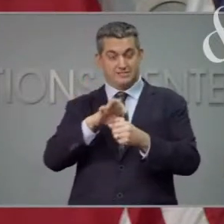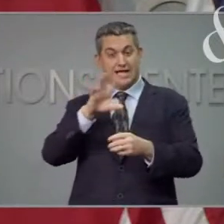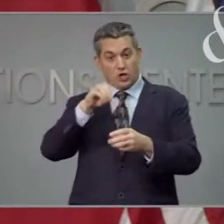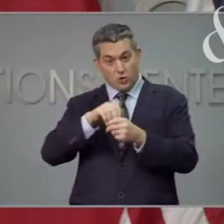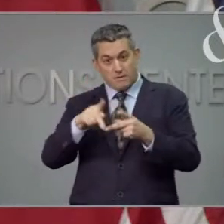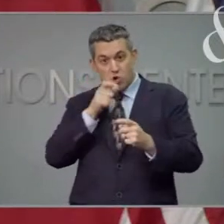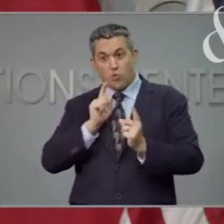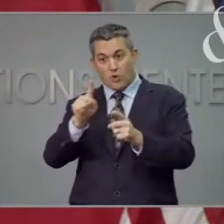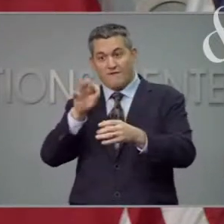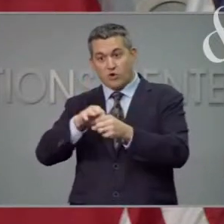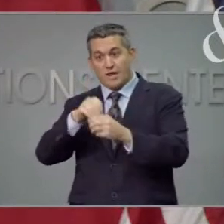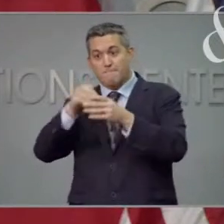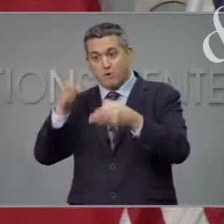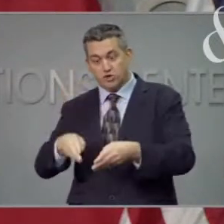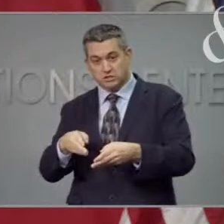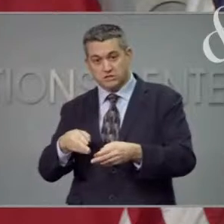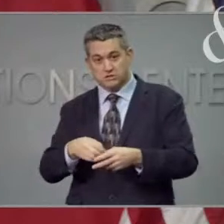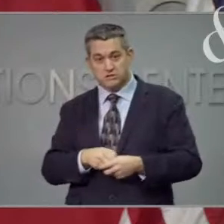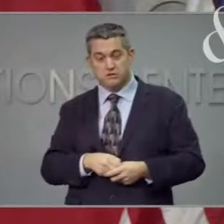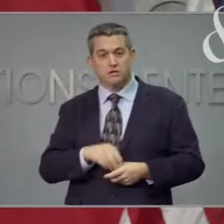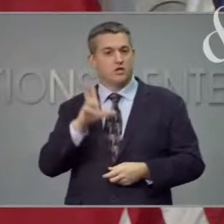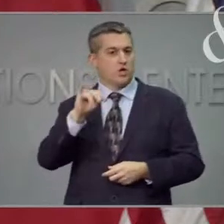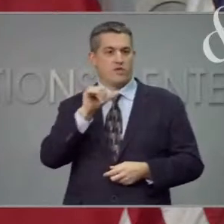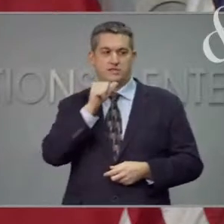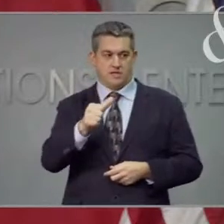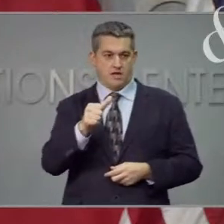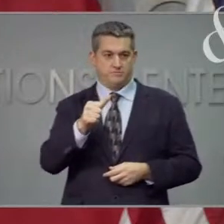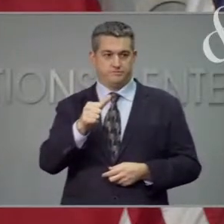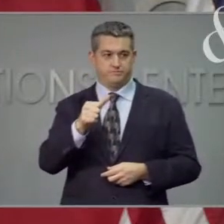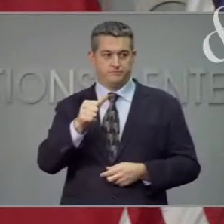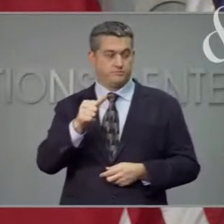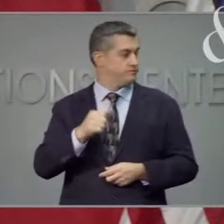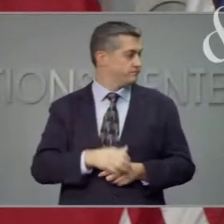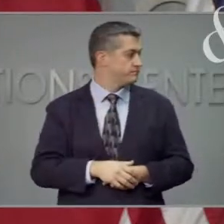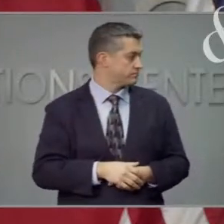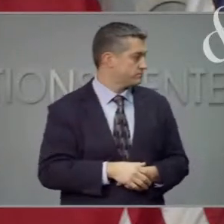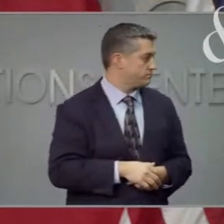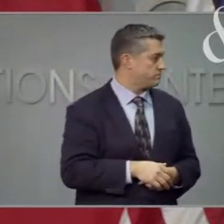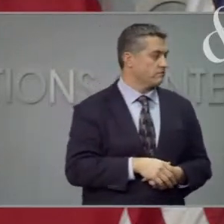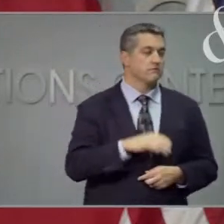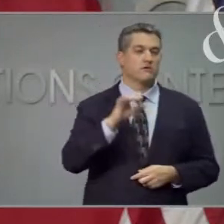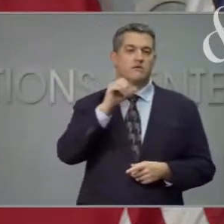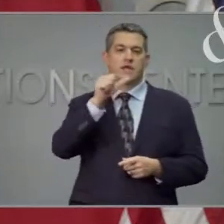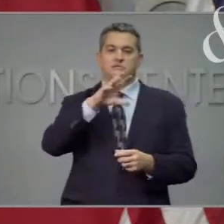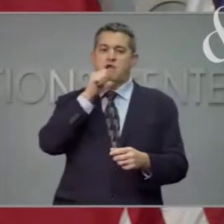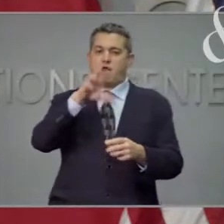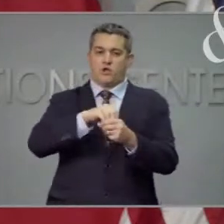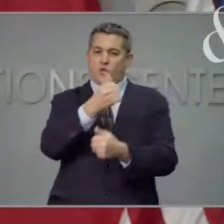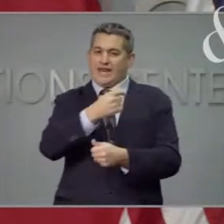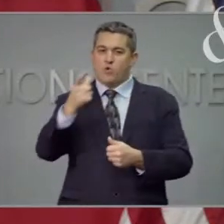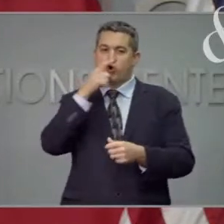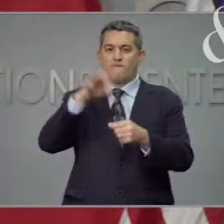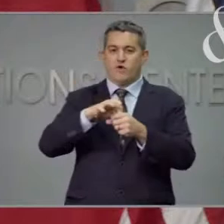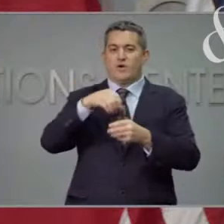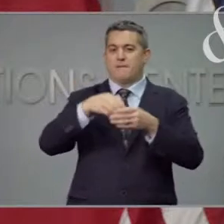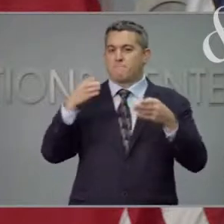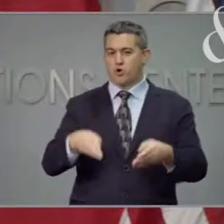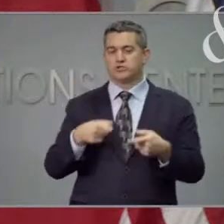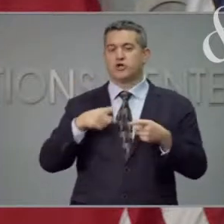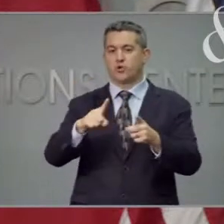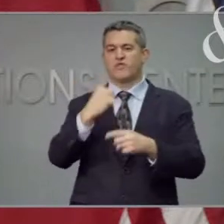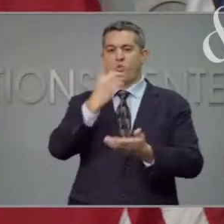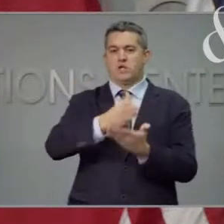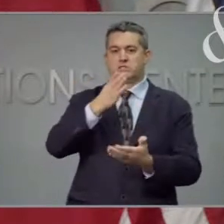who went and voted in person? It does not. We have well, let me say this. It does not include anyone who voted in person